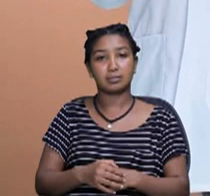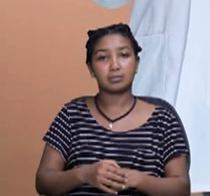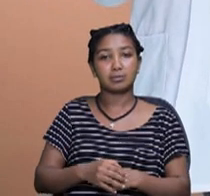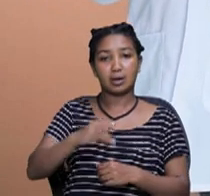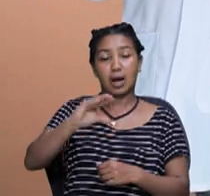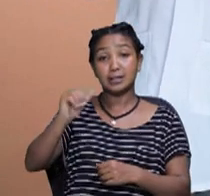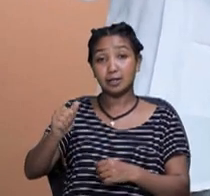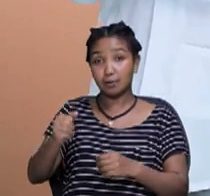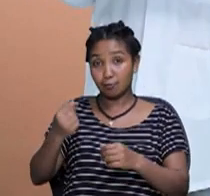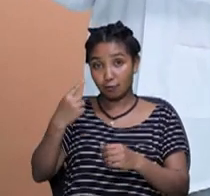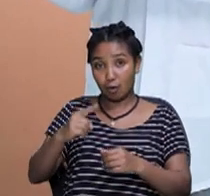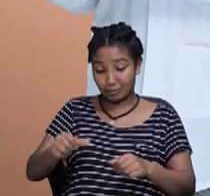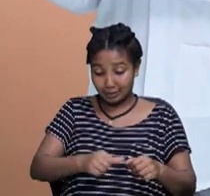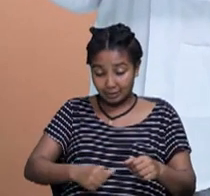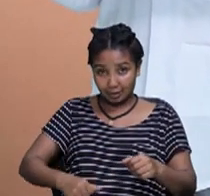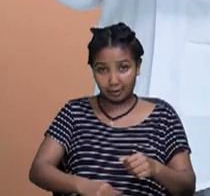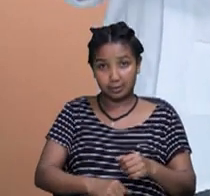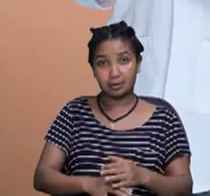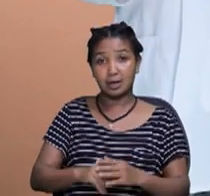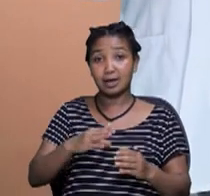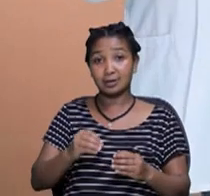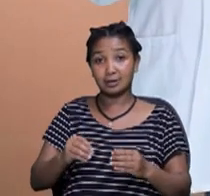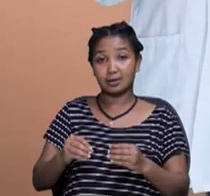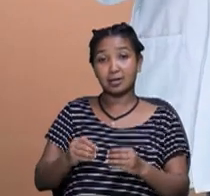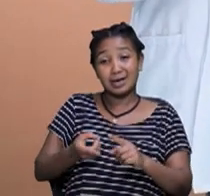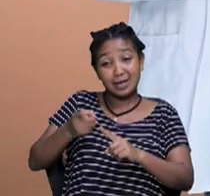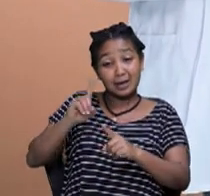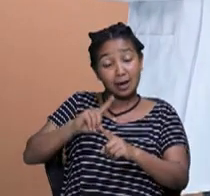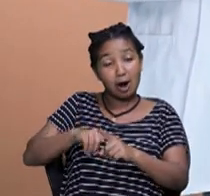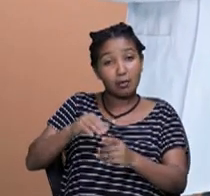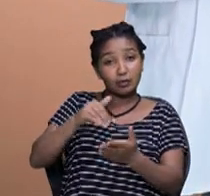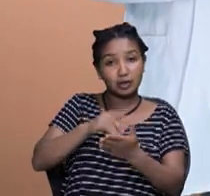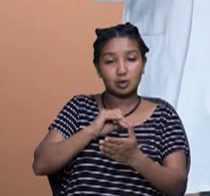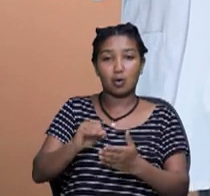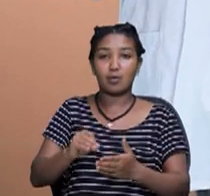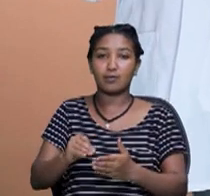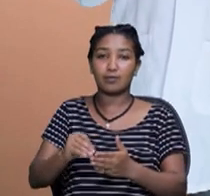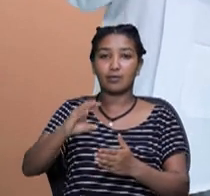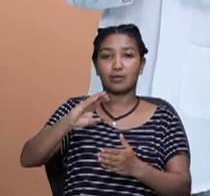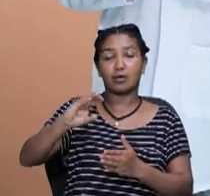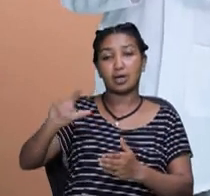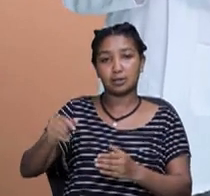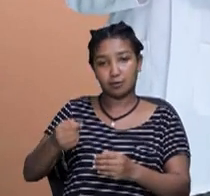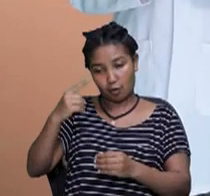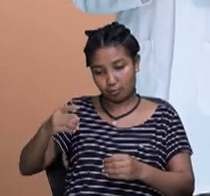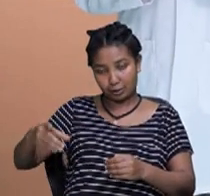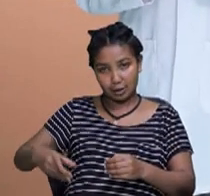of calcium from intestine and reabsorption of calcium from kidney